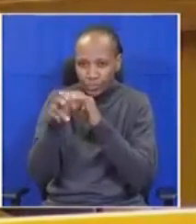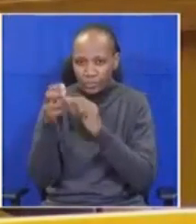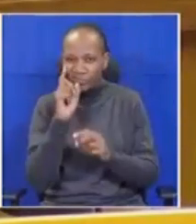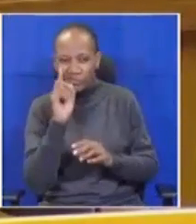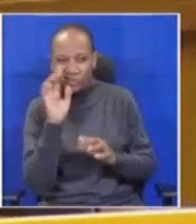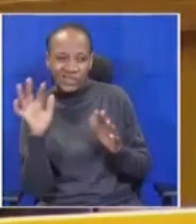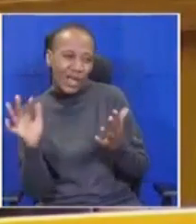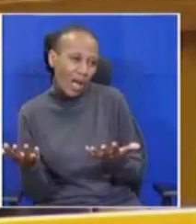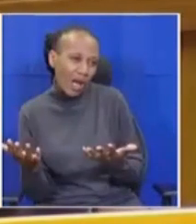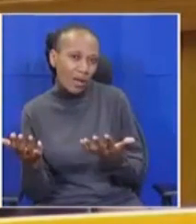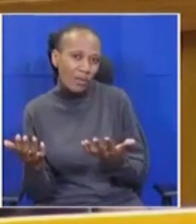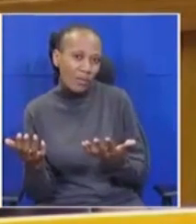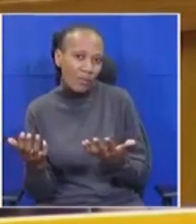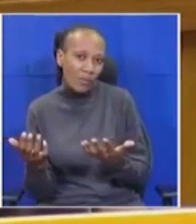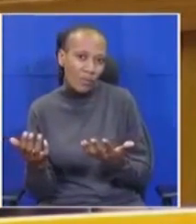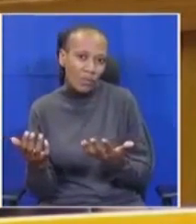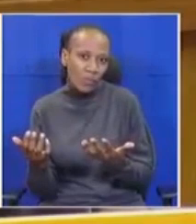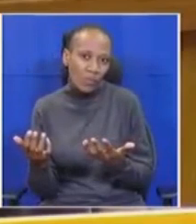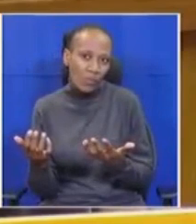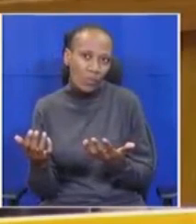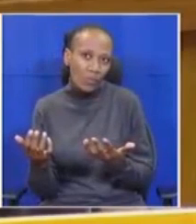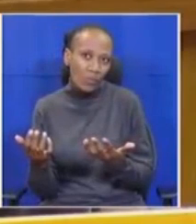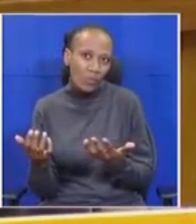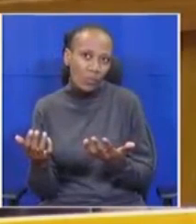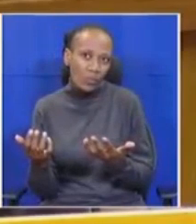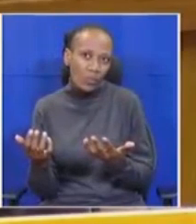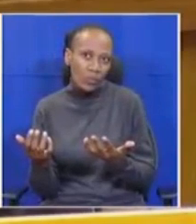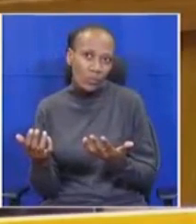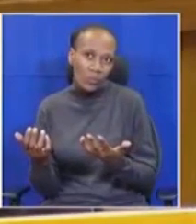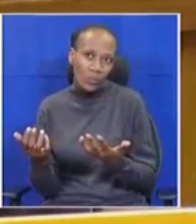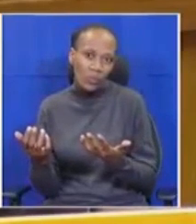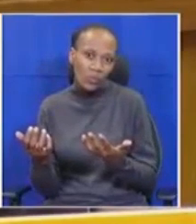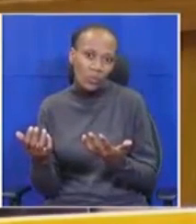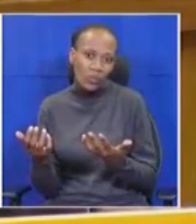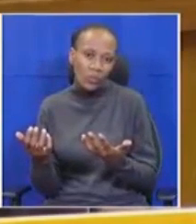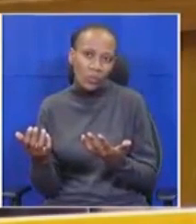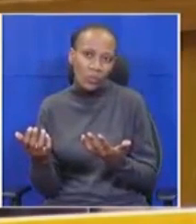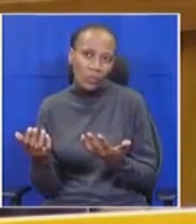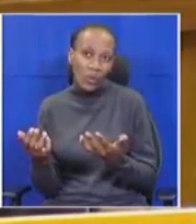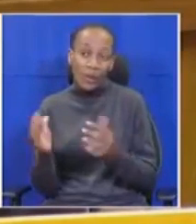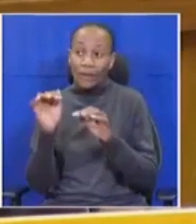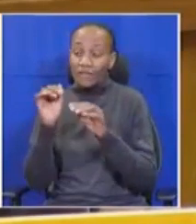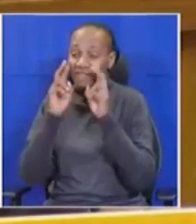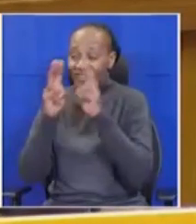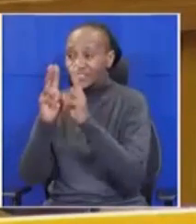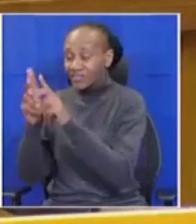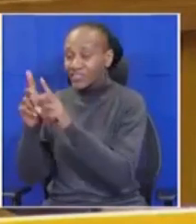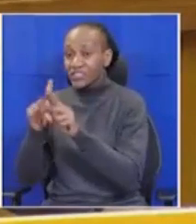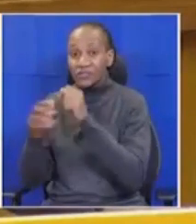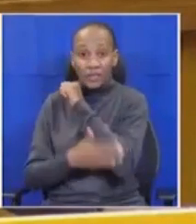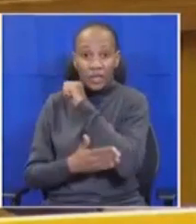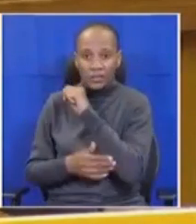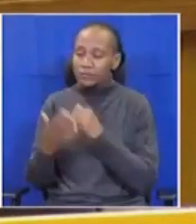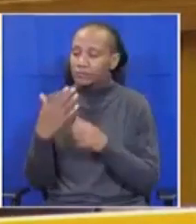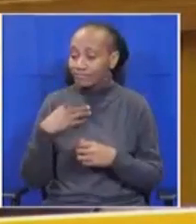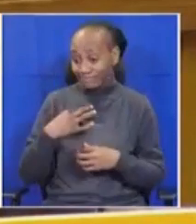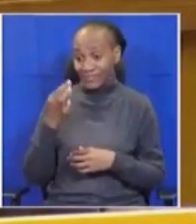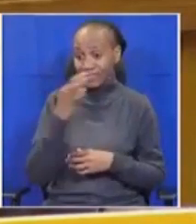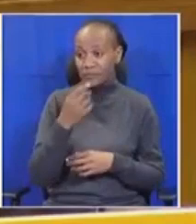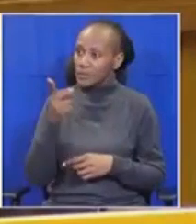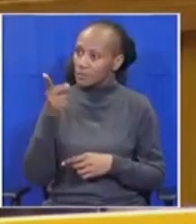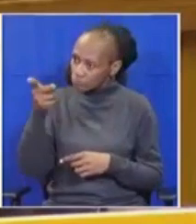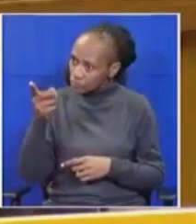community against their own country, I want to say to you, come back home. Come back home,